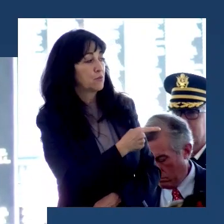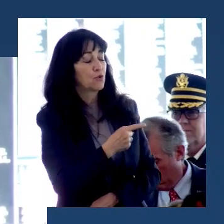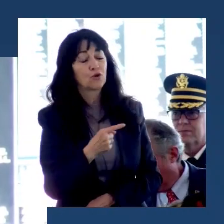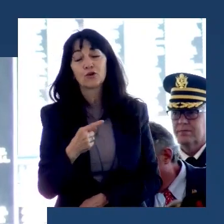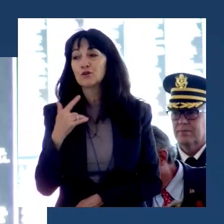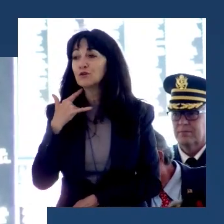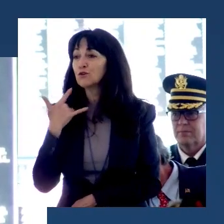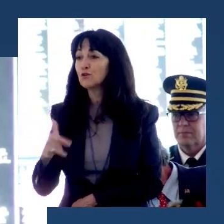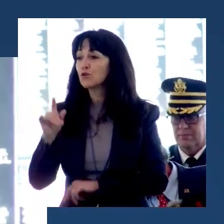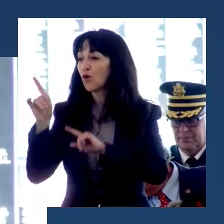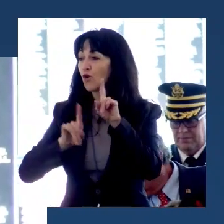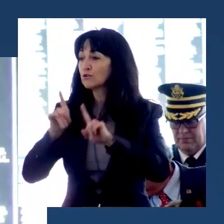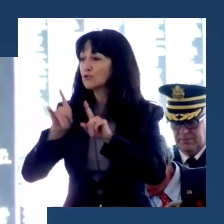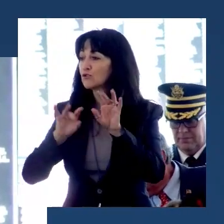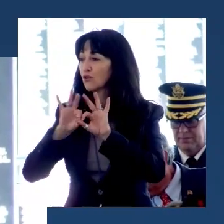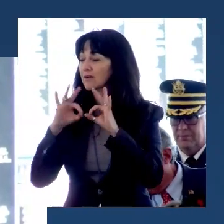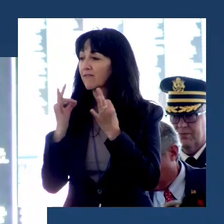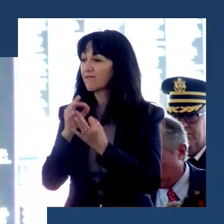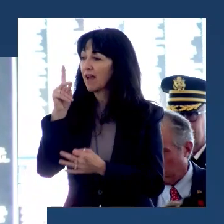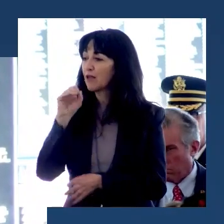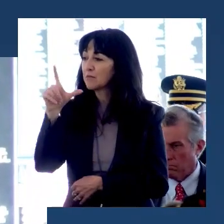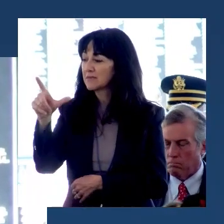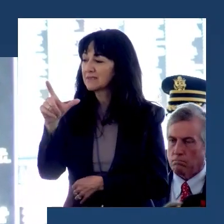Star Families, Delaware Chapter.